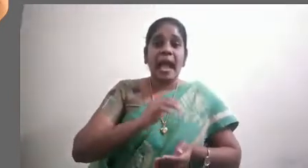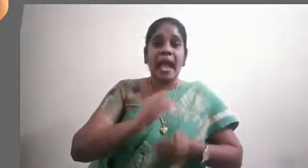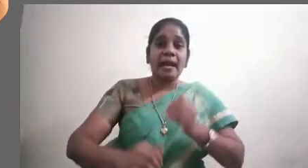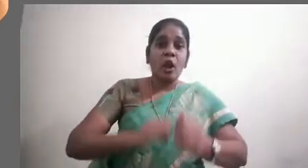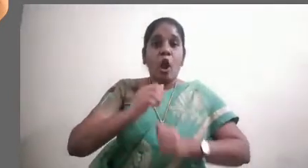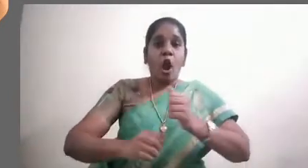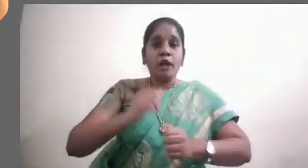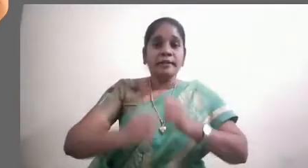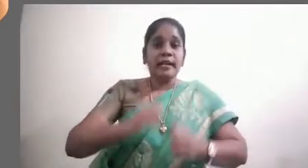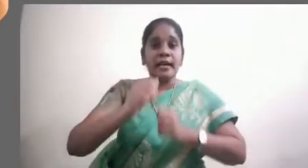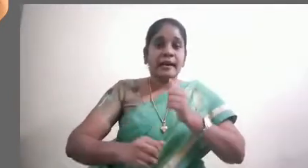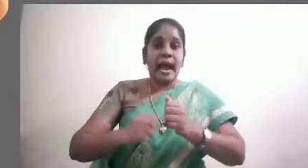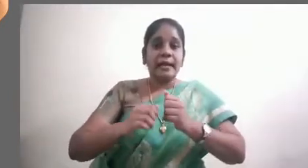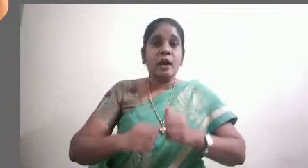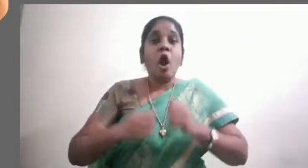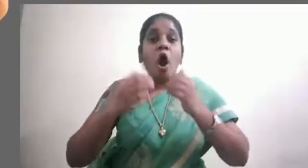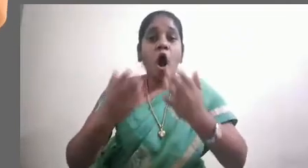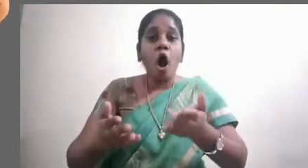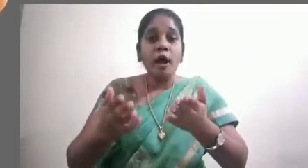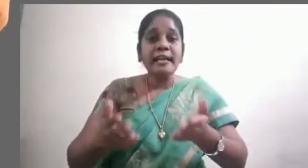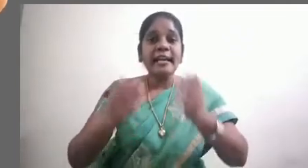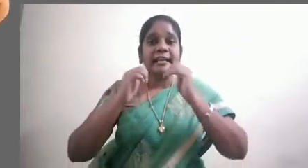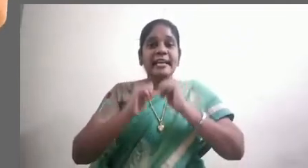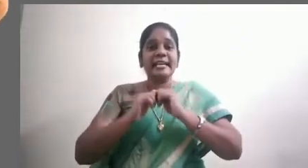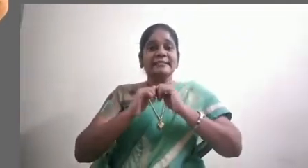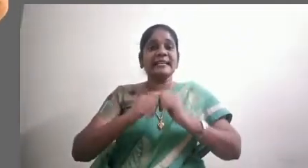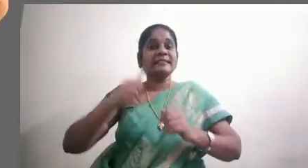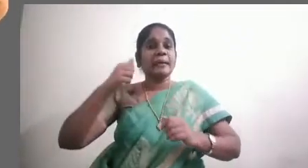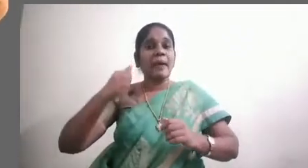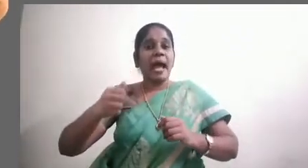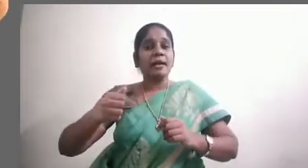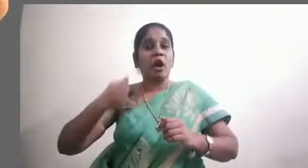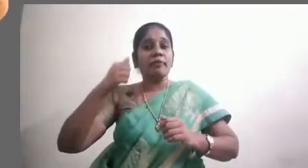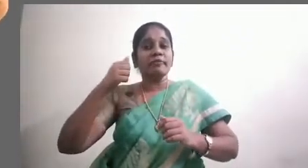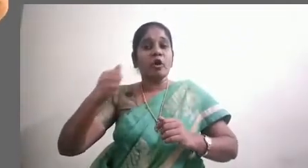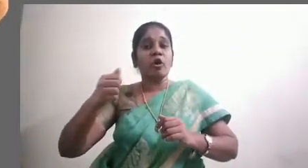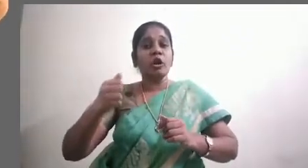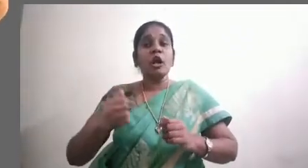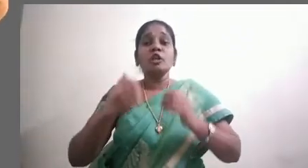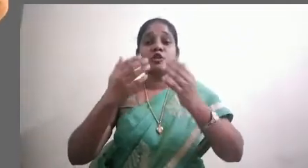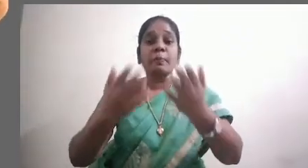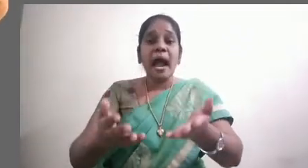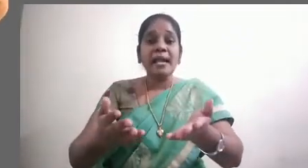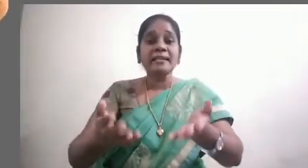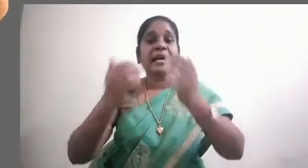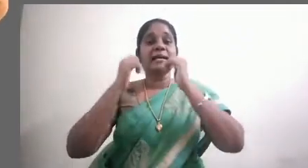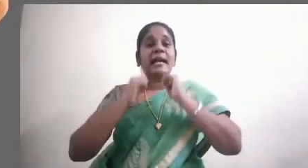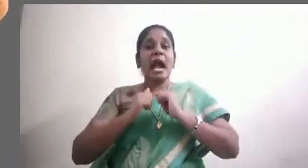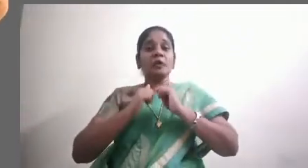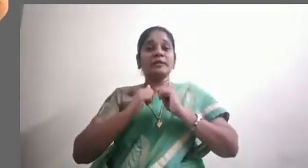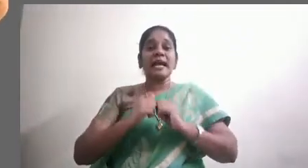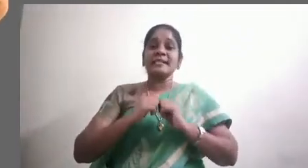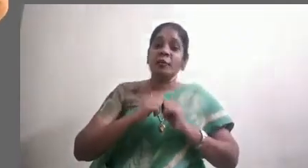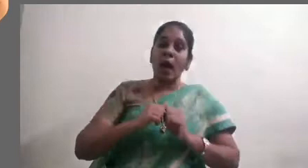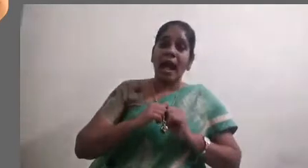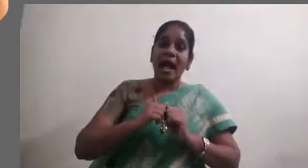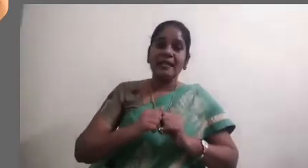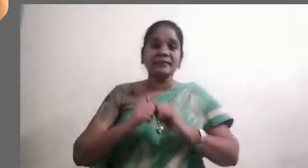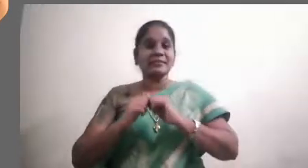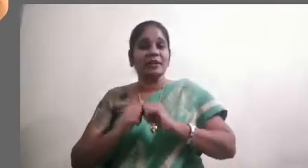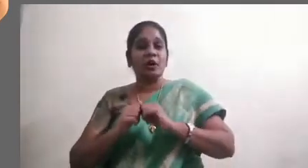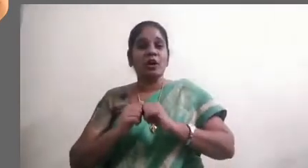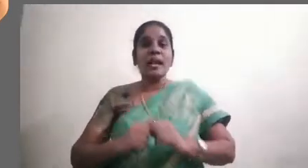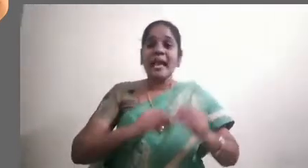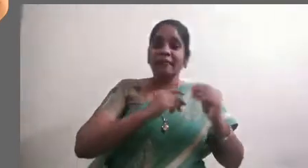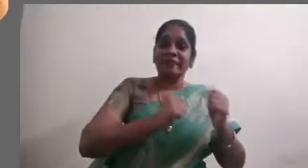little man on the run. All he needs is the bag of gold to buy the cow that he